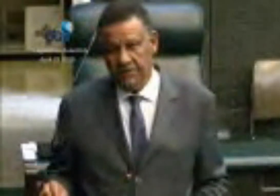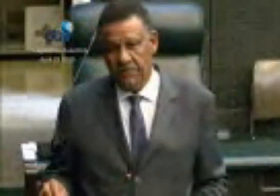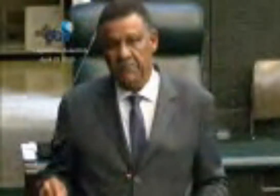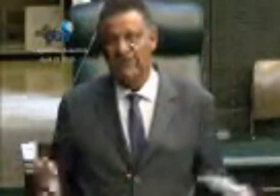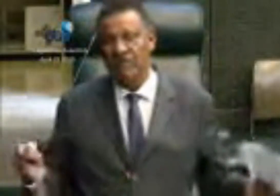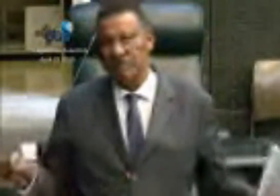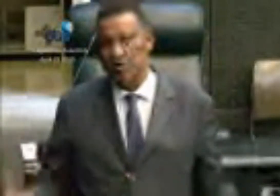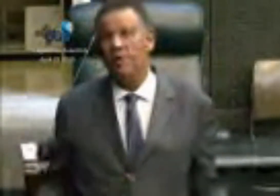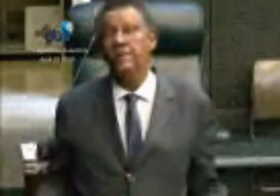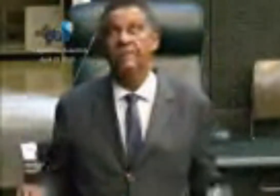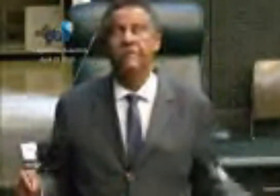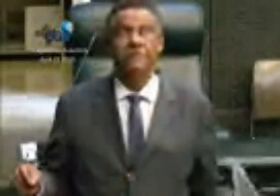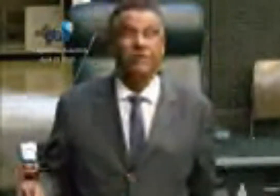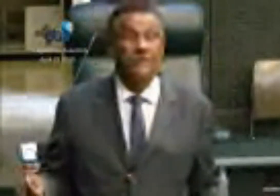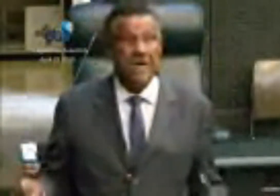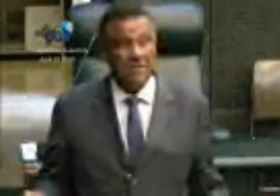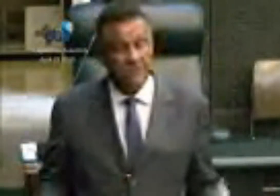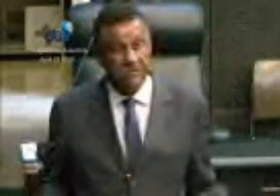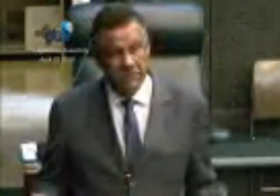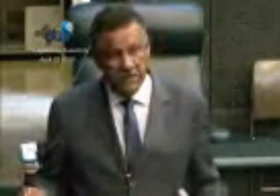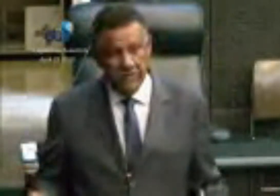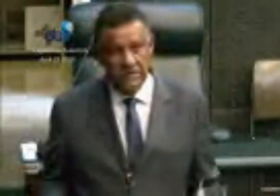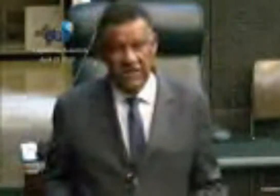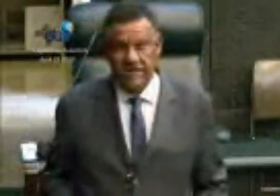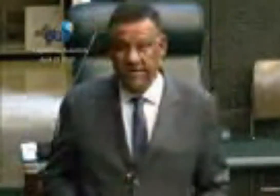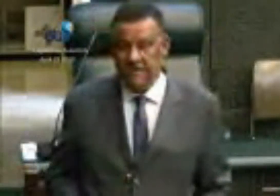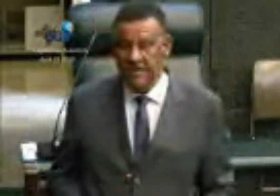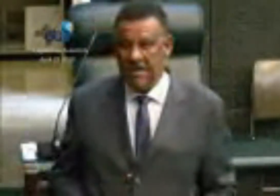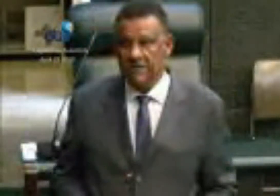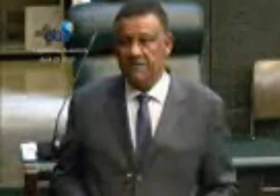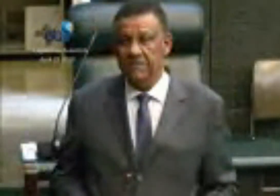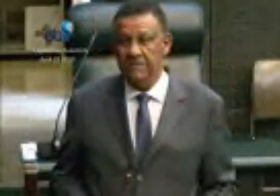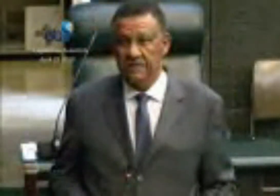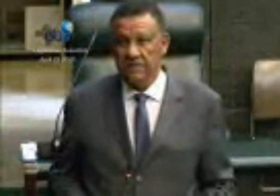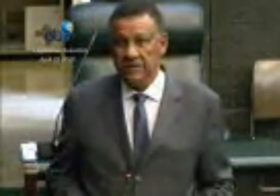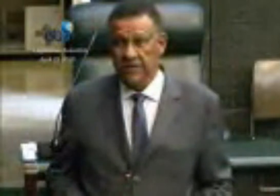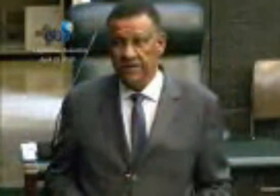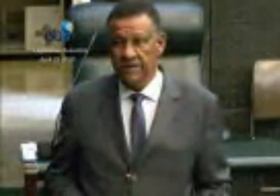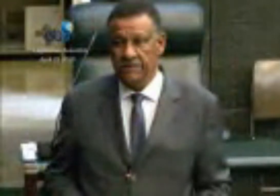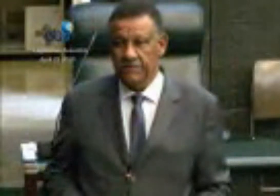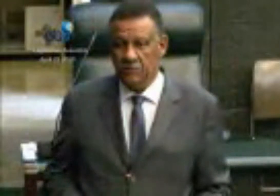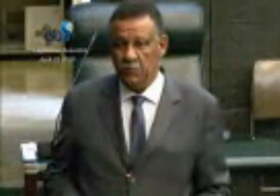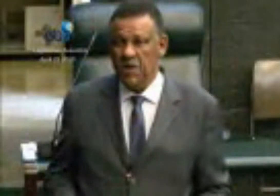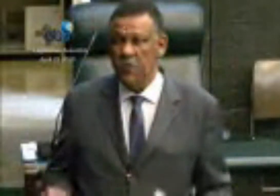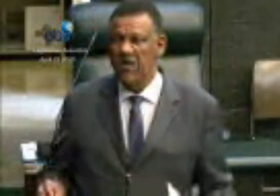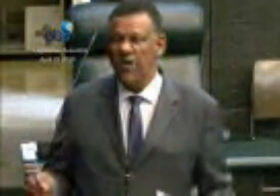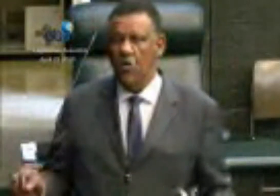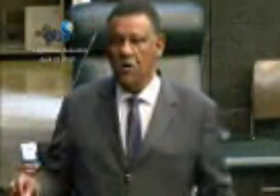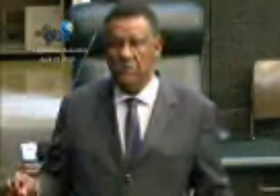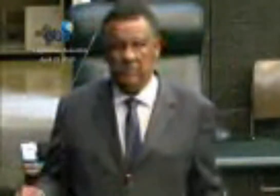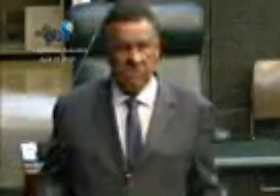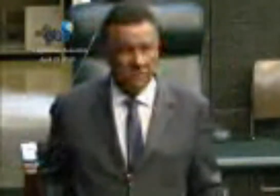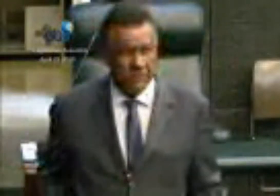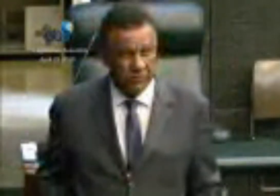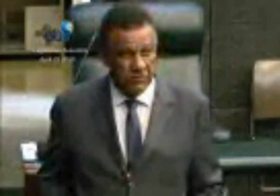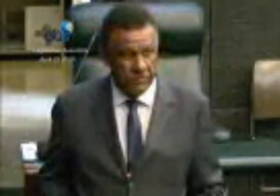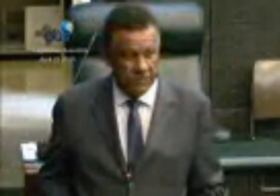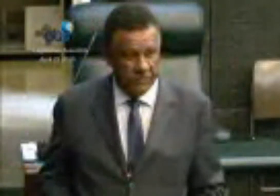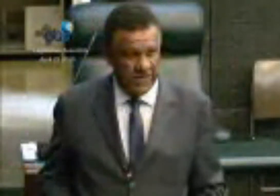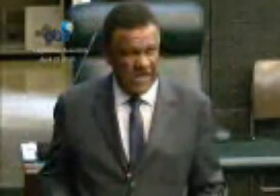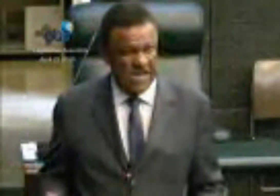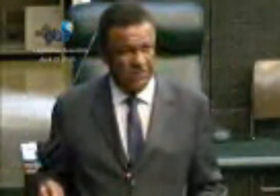providers said they didn't have the wherewithal for that administrative,